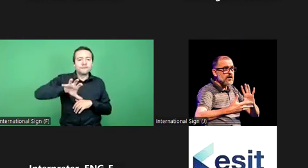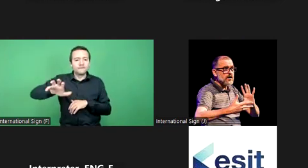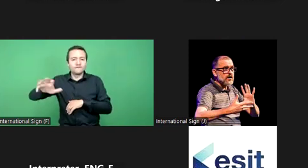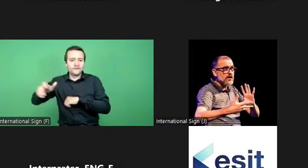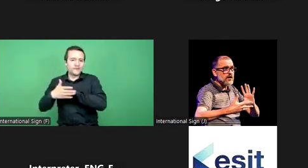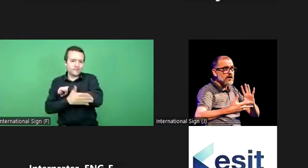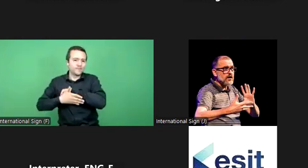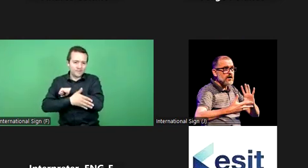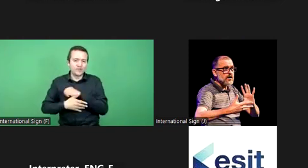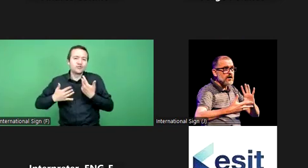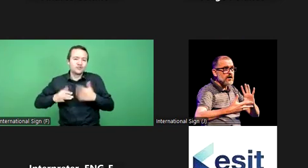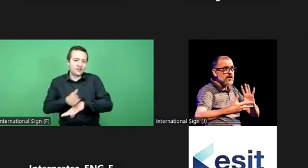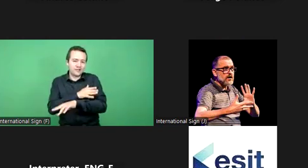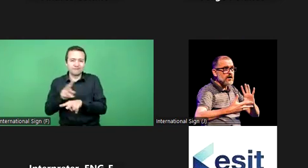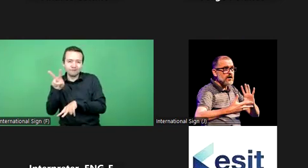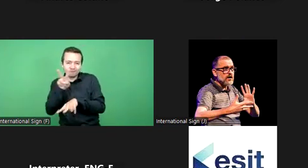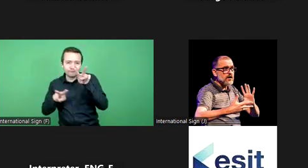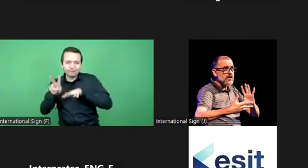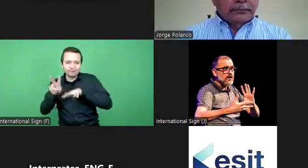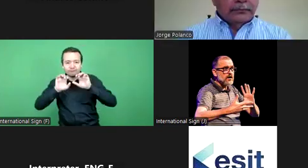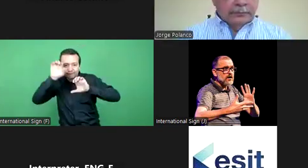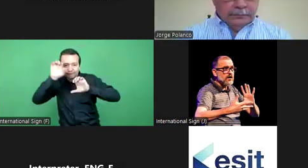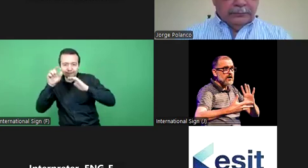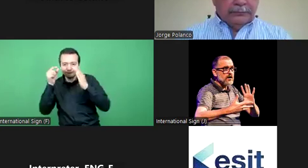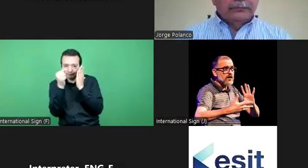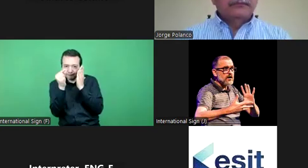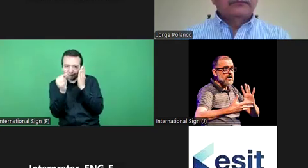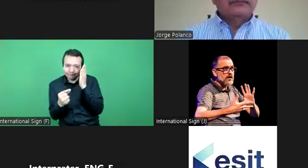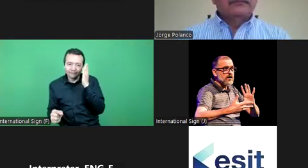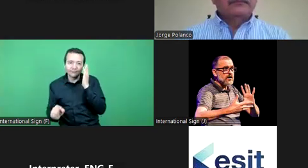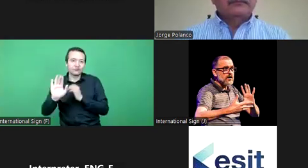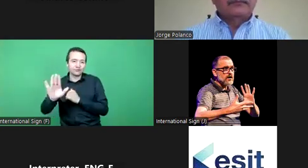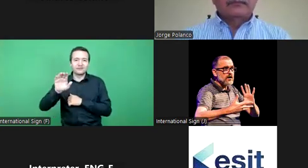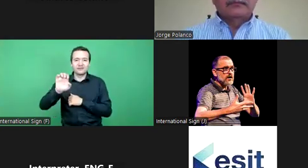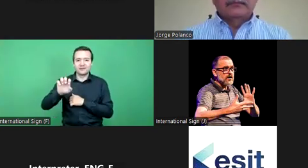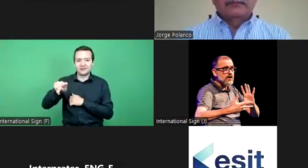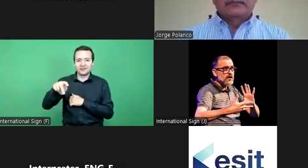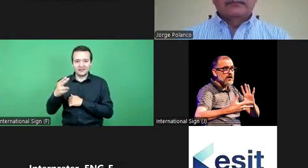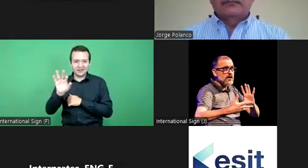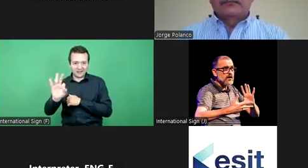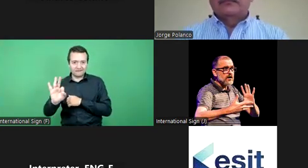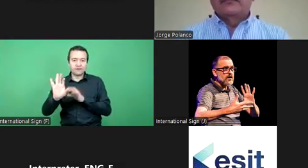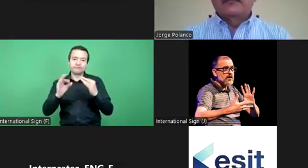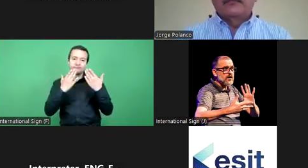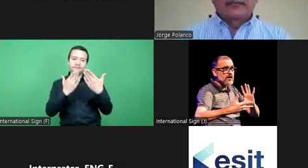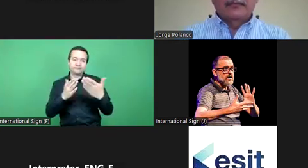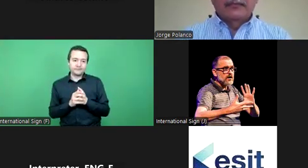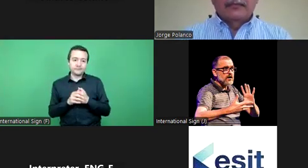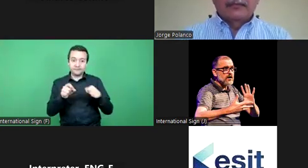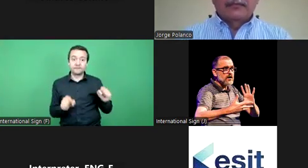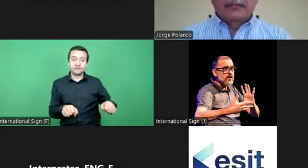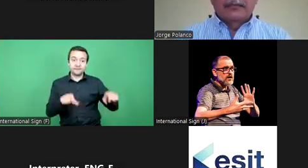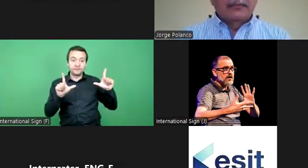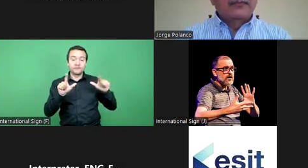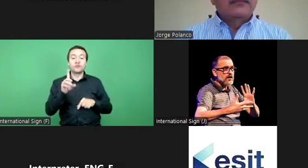can open your cameras. We have Dr. Jorge Polanco, Director of Hospital Services and